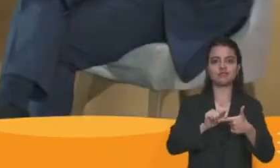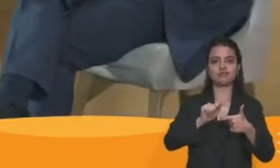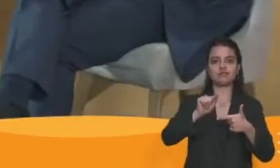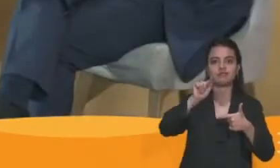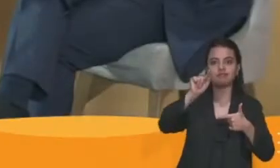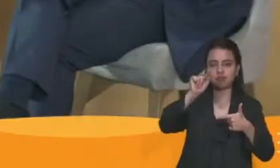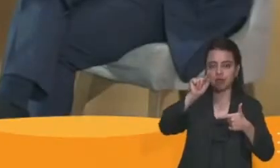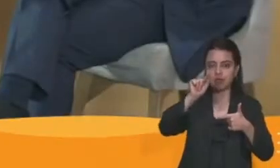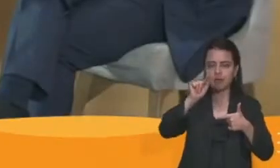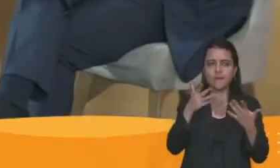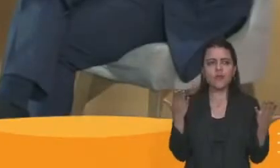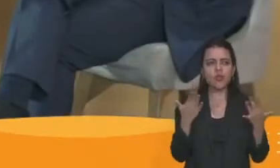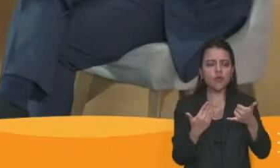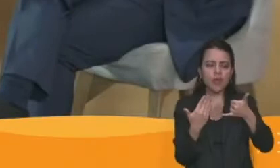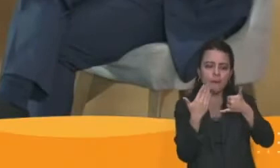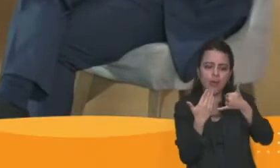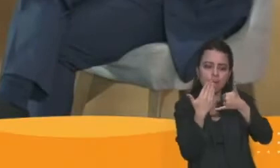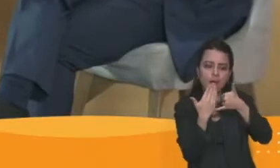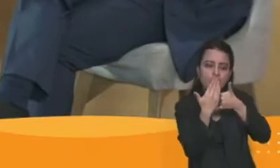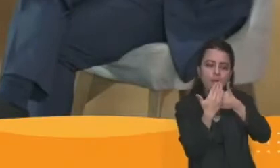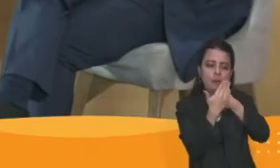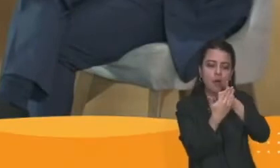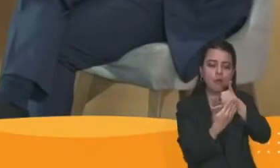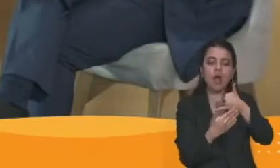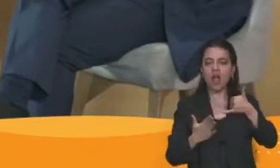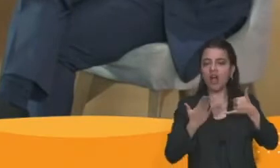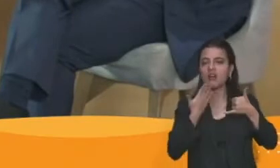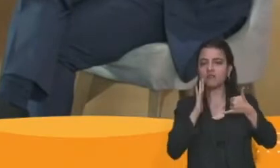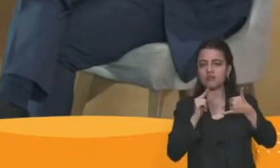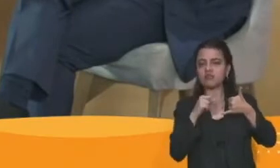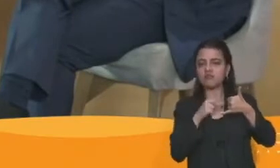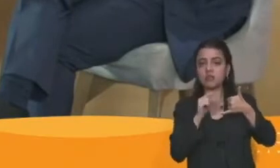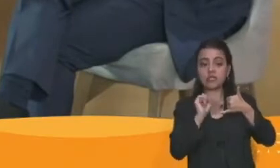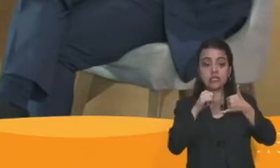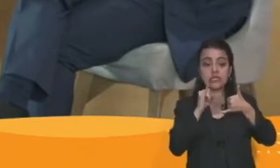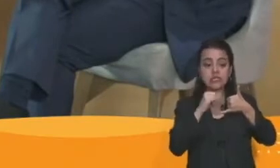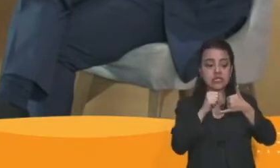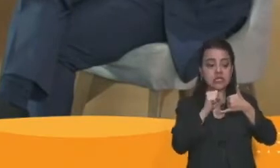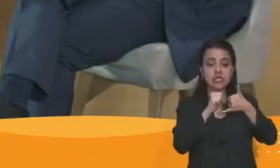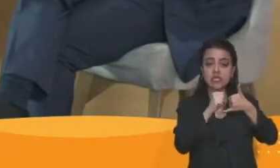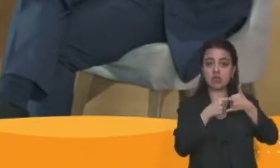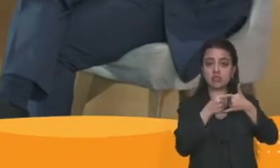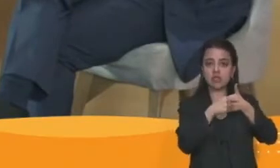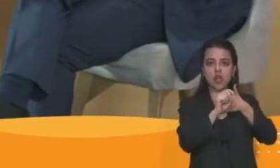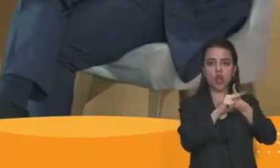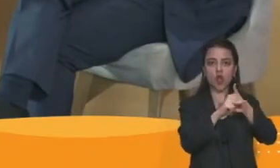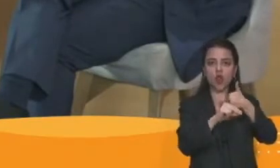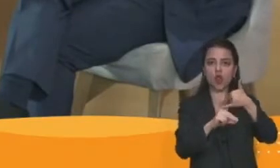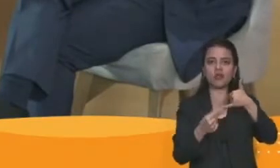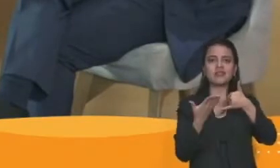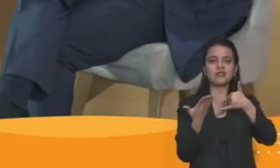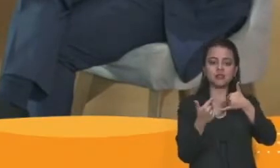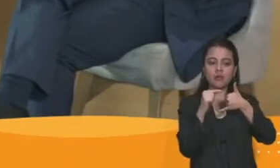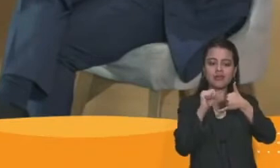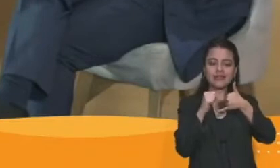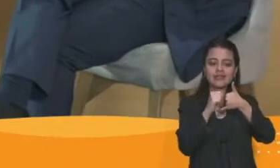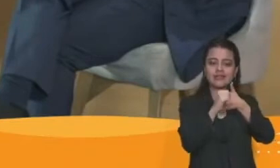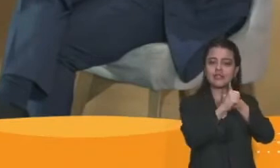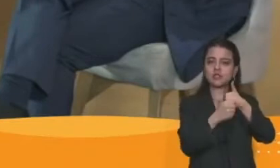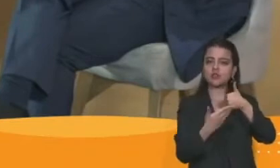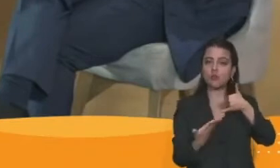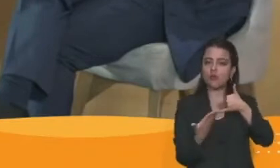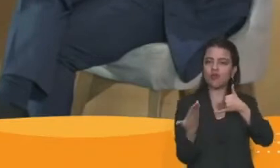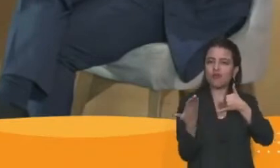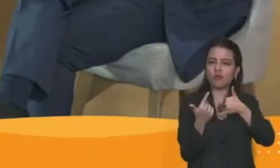areas where we have mining that counts with the technical environmental licensings or permissions, and we went